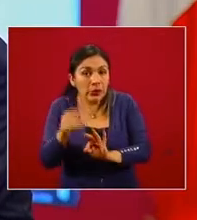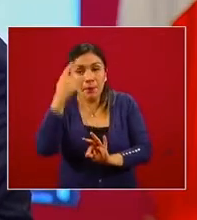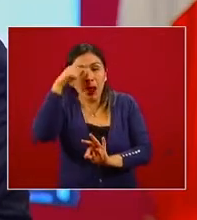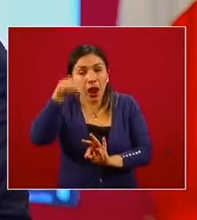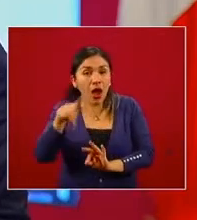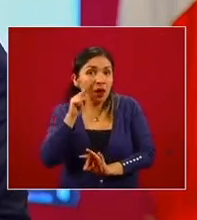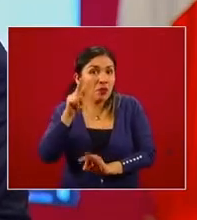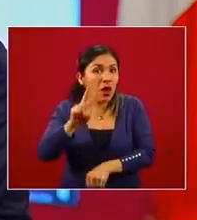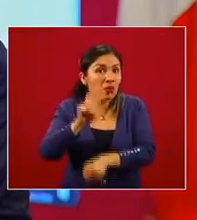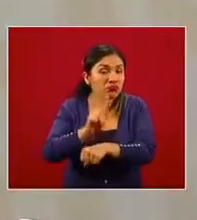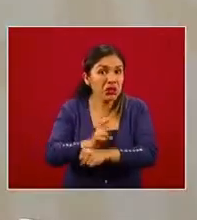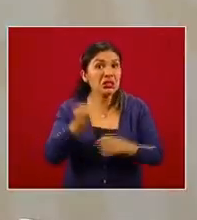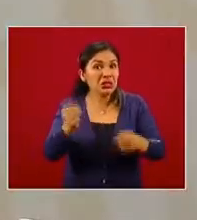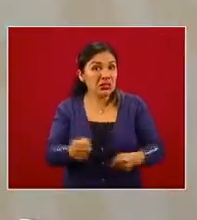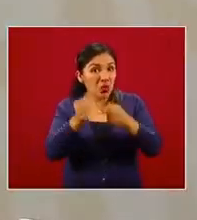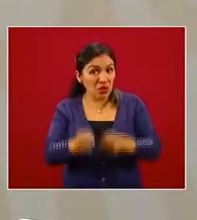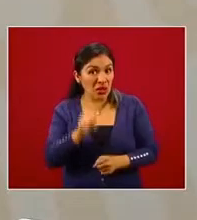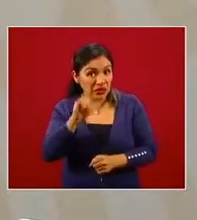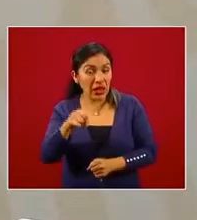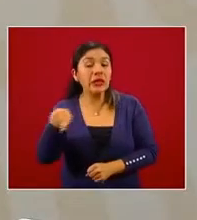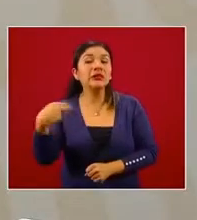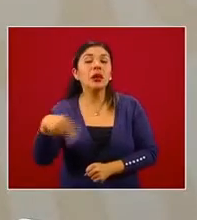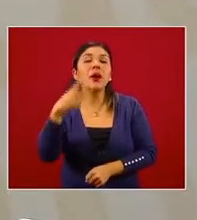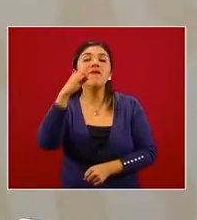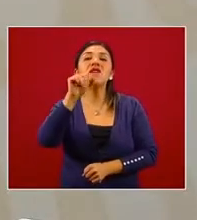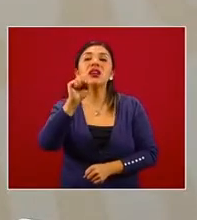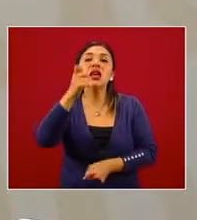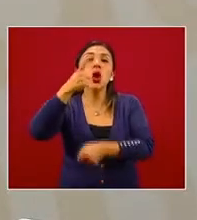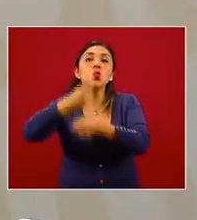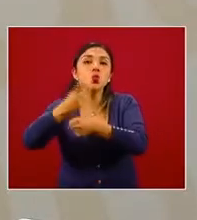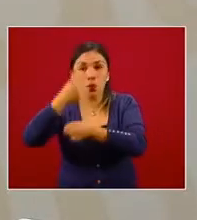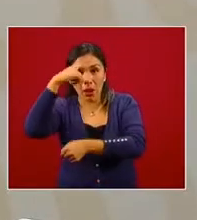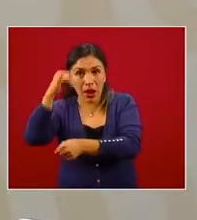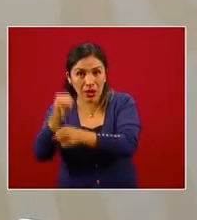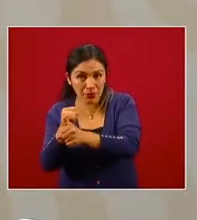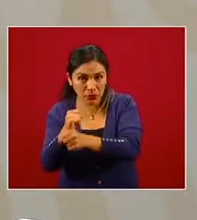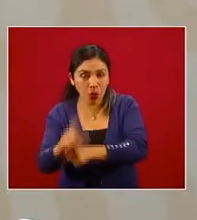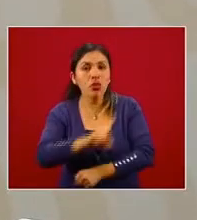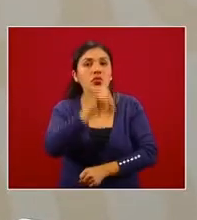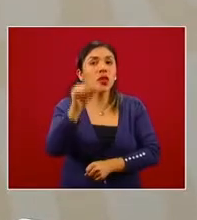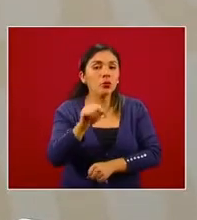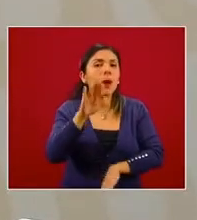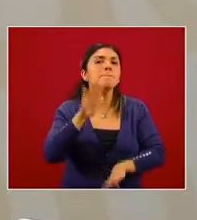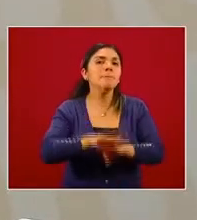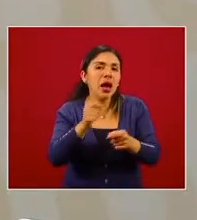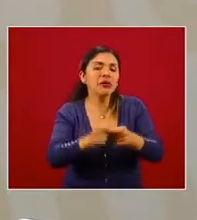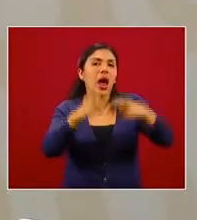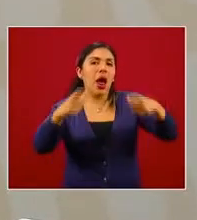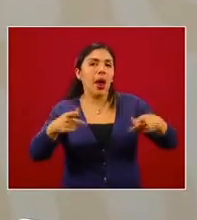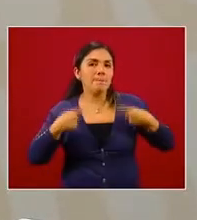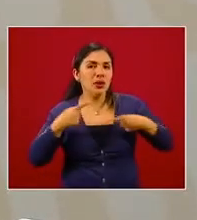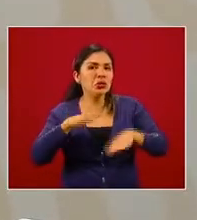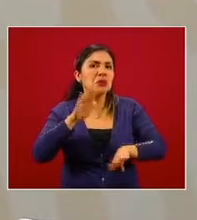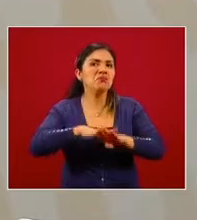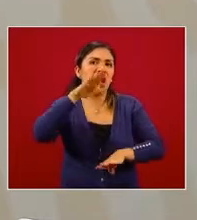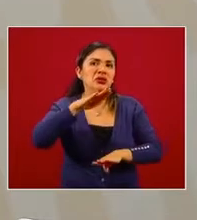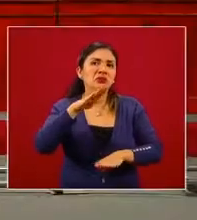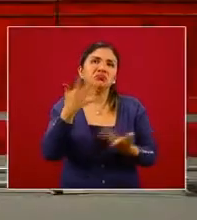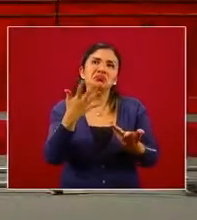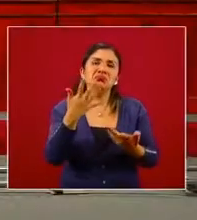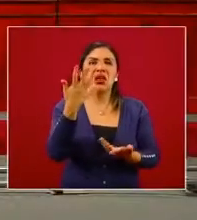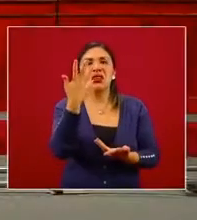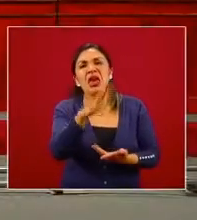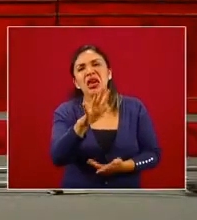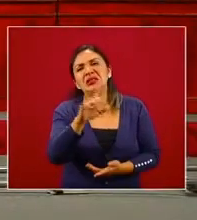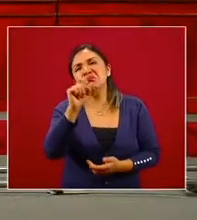very small groups of 10 to 15 people. We call this phase 1, and this is to make sure that these drugs are